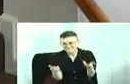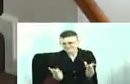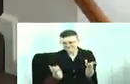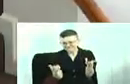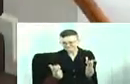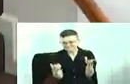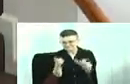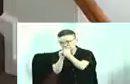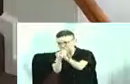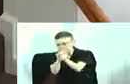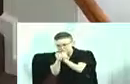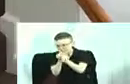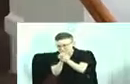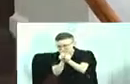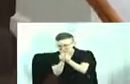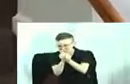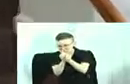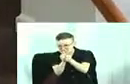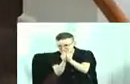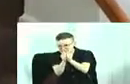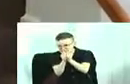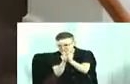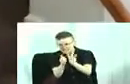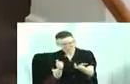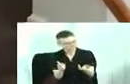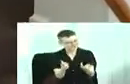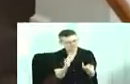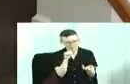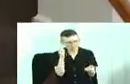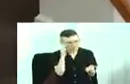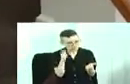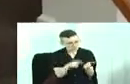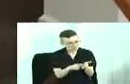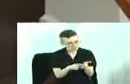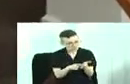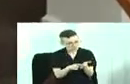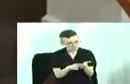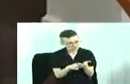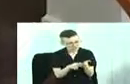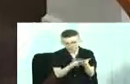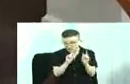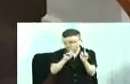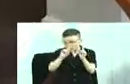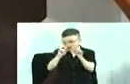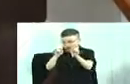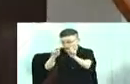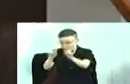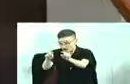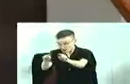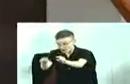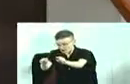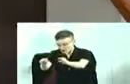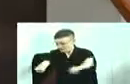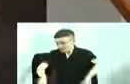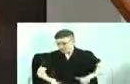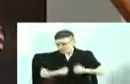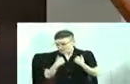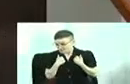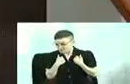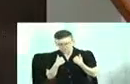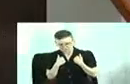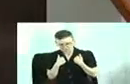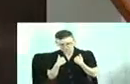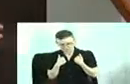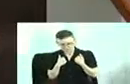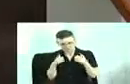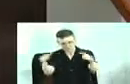on the competition with somebody else, that we don't realize that the place it's all leading is not to a fuller life, but to a bigger